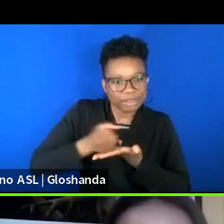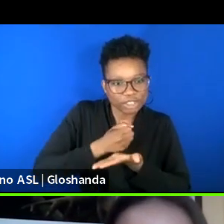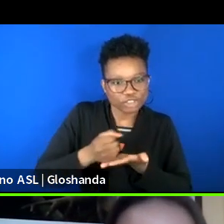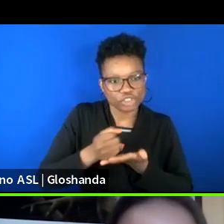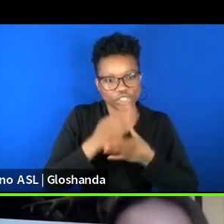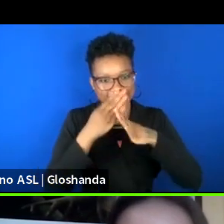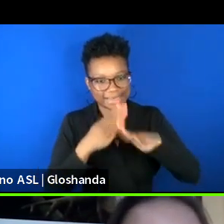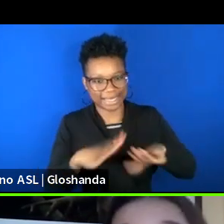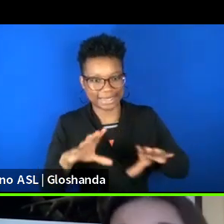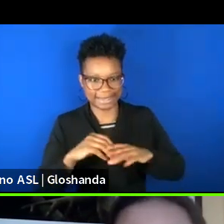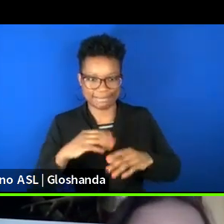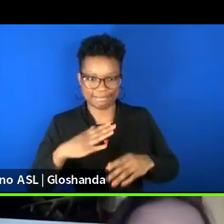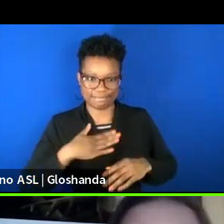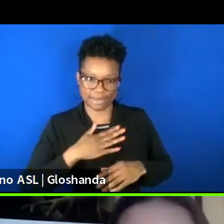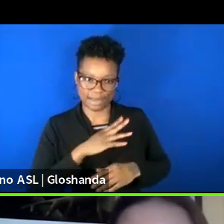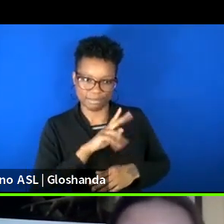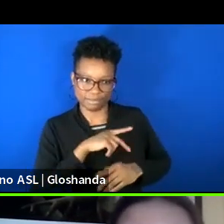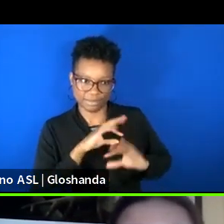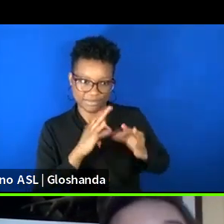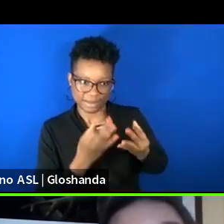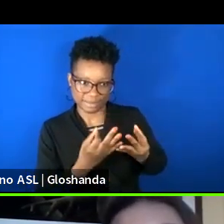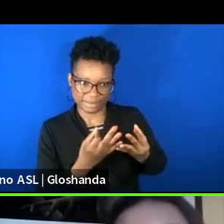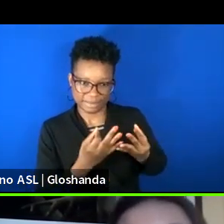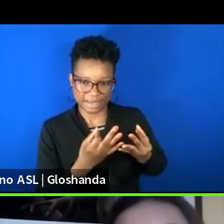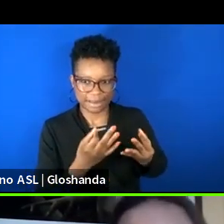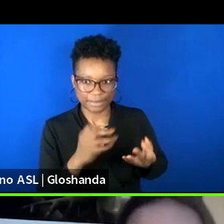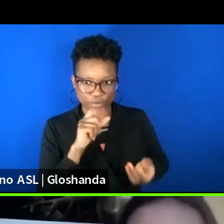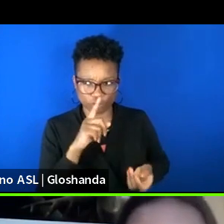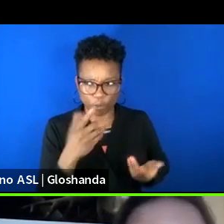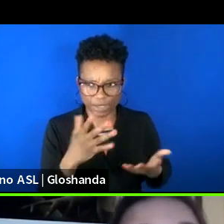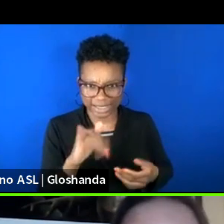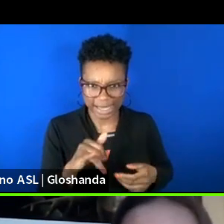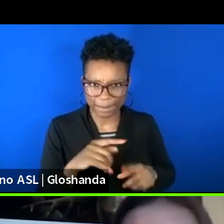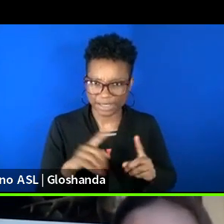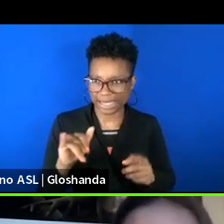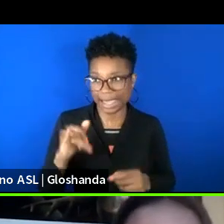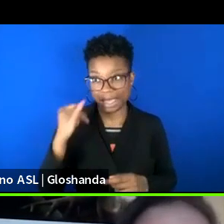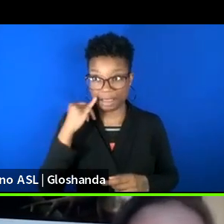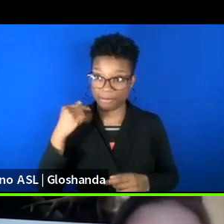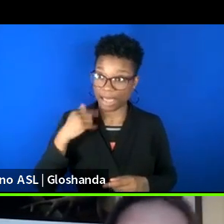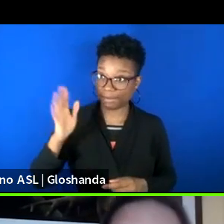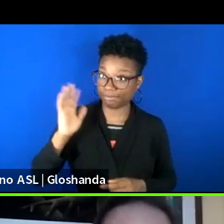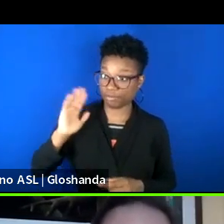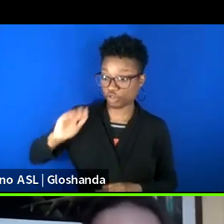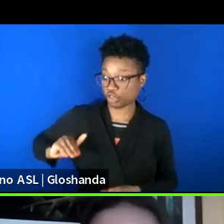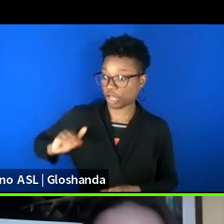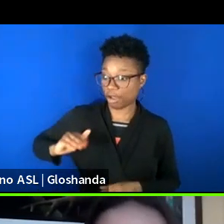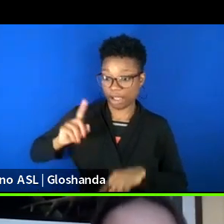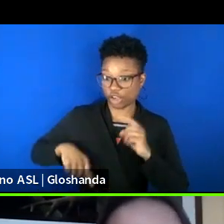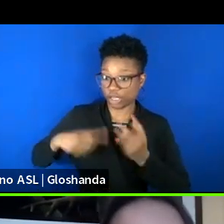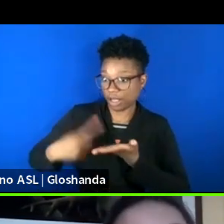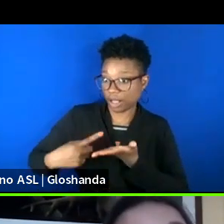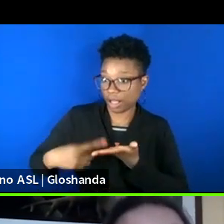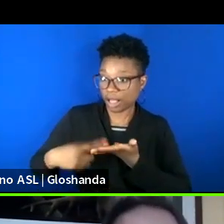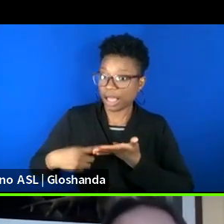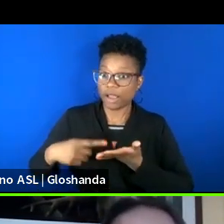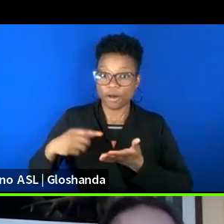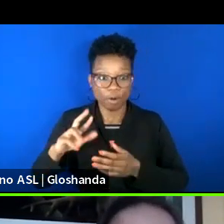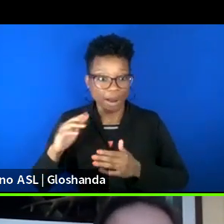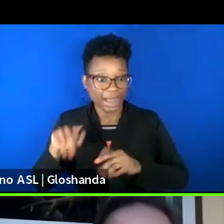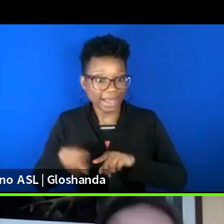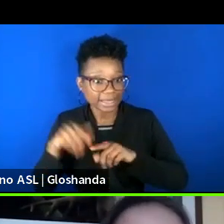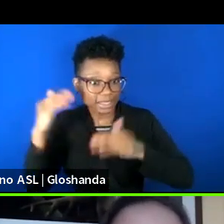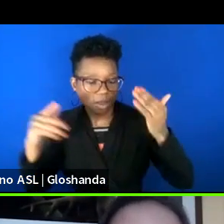family. I'm always, I don't know what that is, but it's like, okay, if I didn't get to talk about this as a child or as an adult, I'm gonna write about it. And I think that's